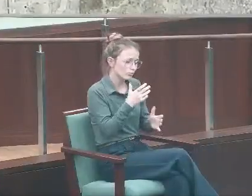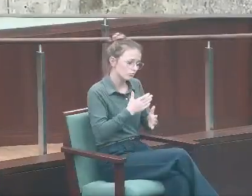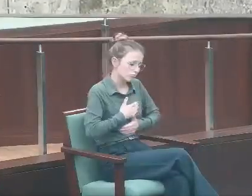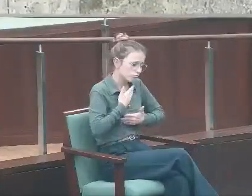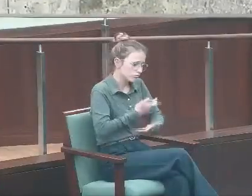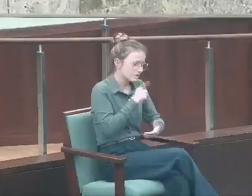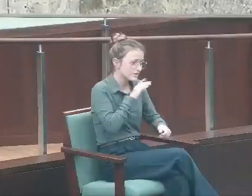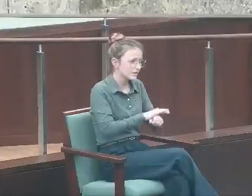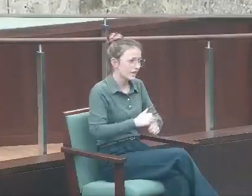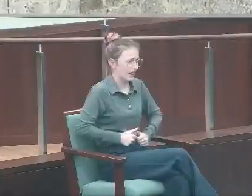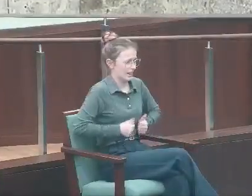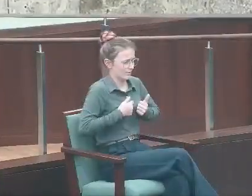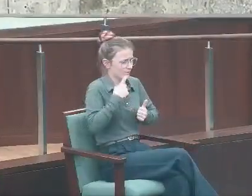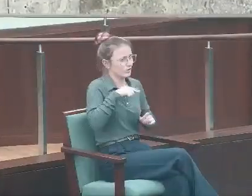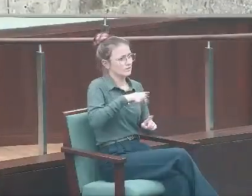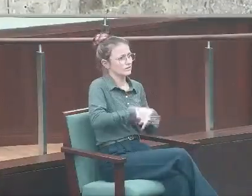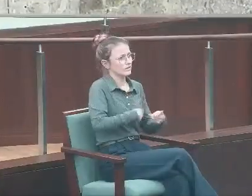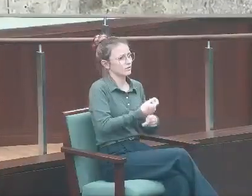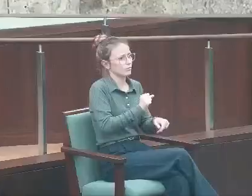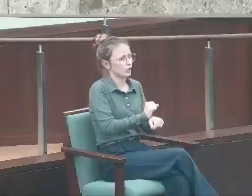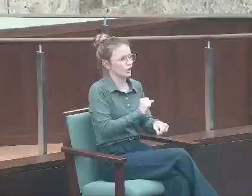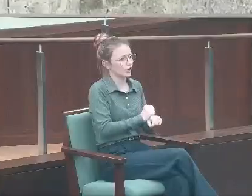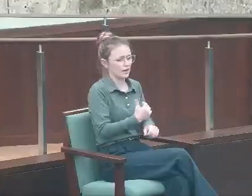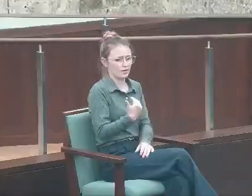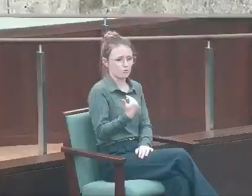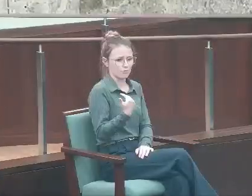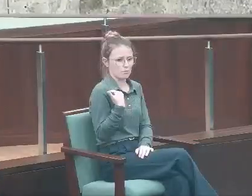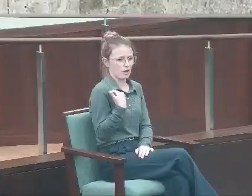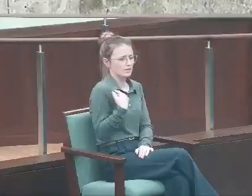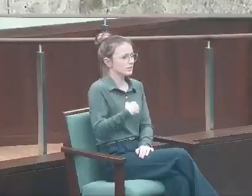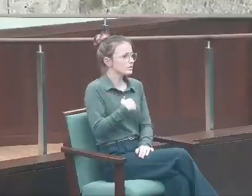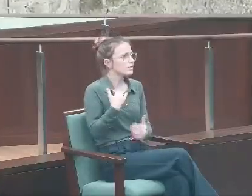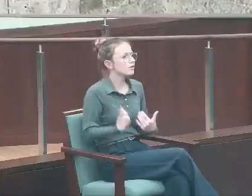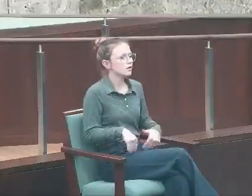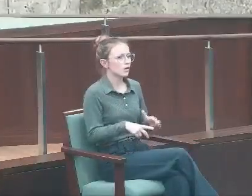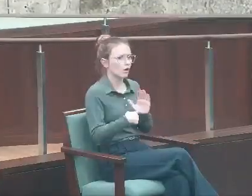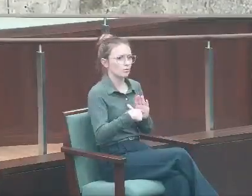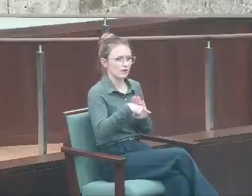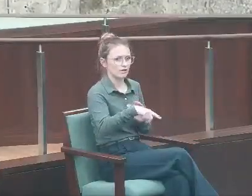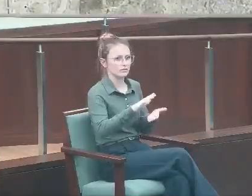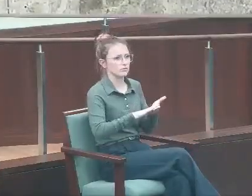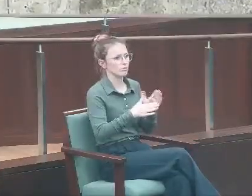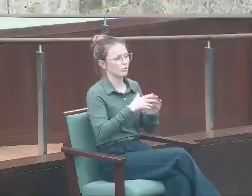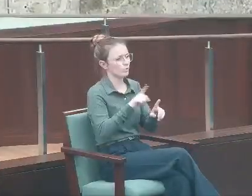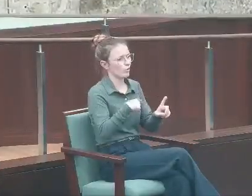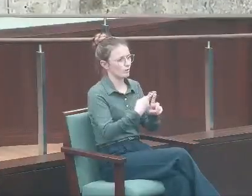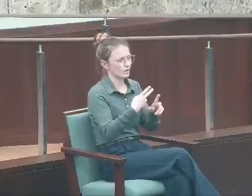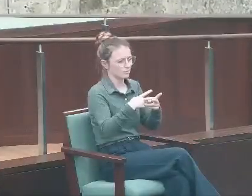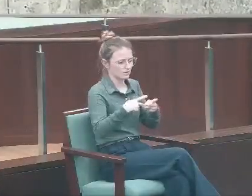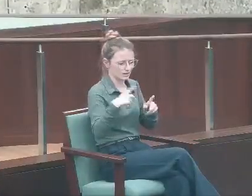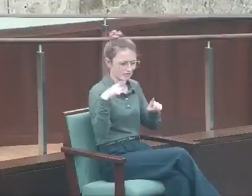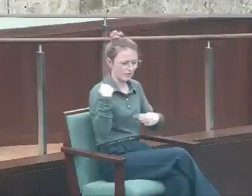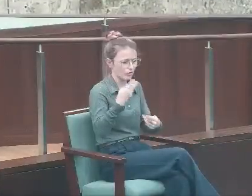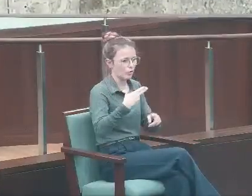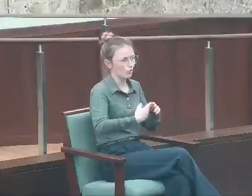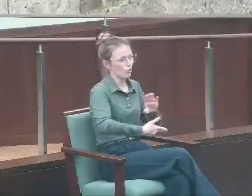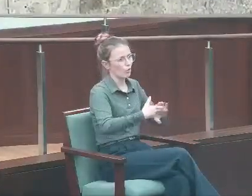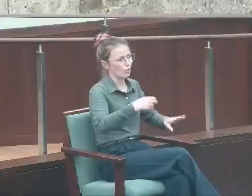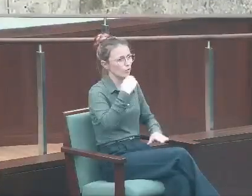work. It reminds me that representing this community, the only place I've ever called home,